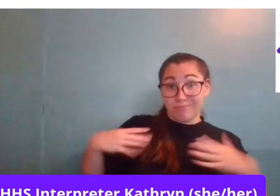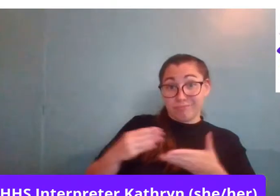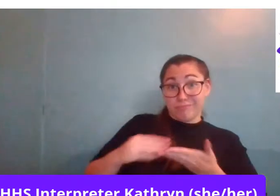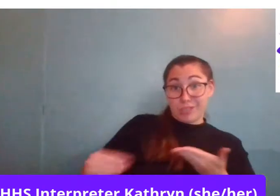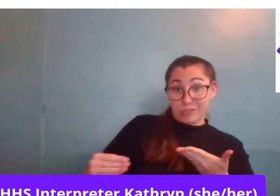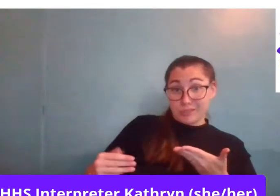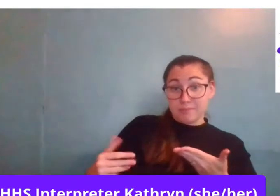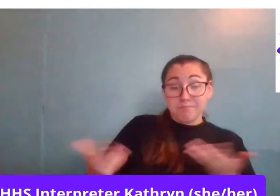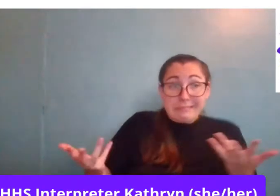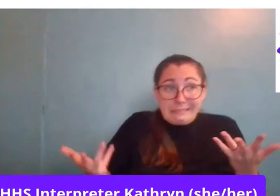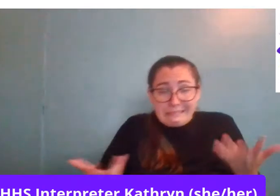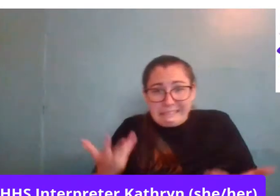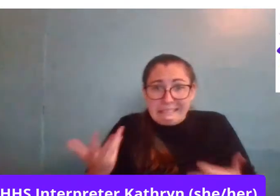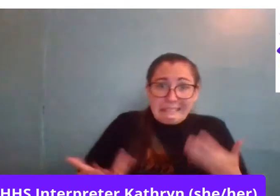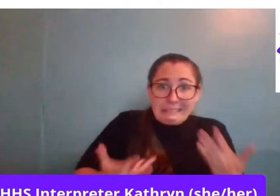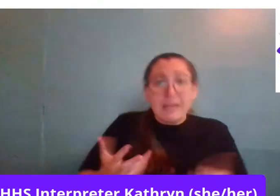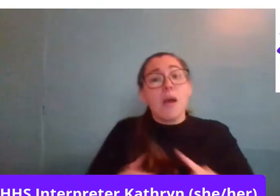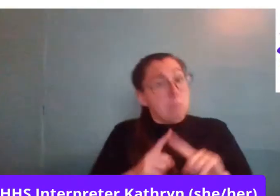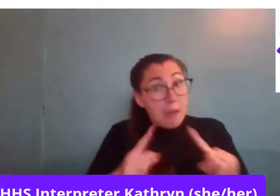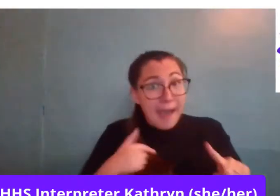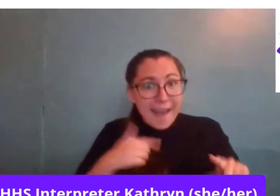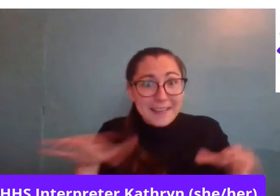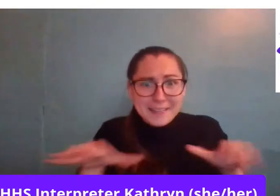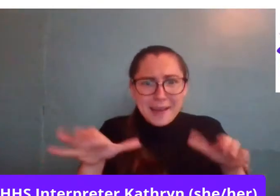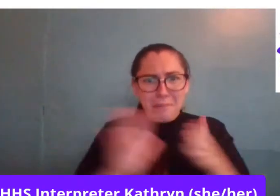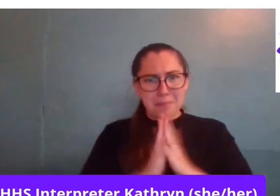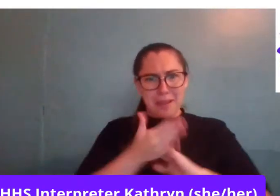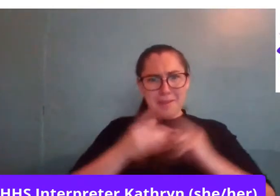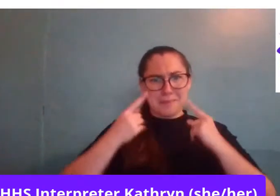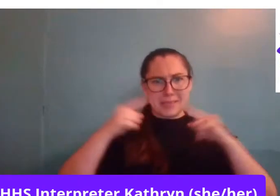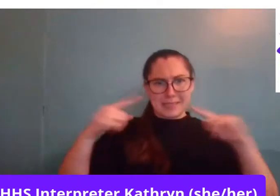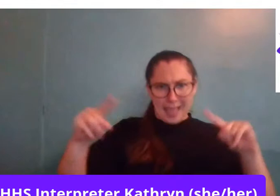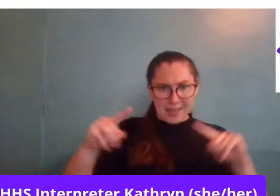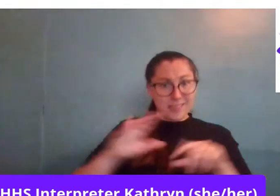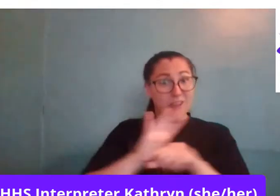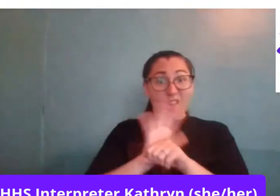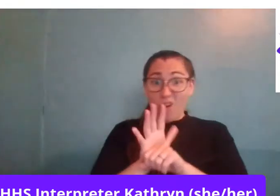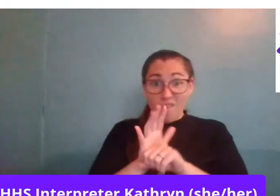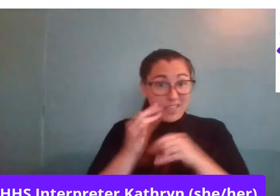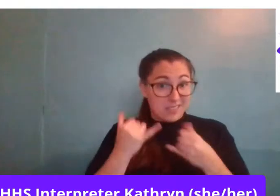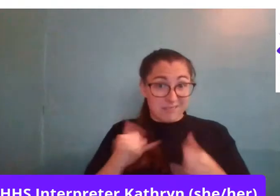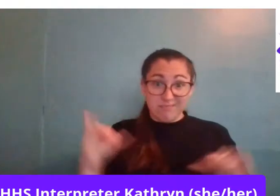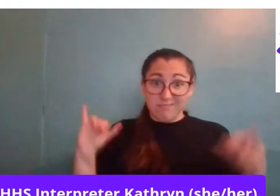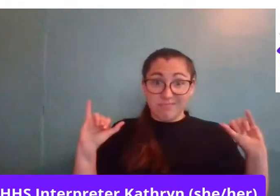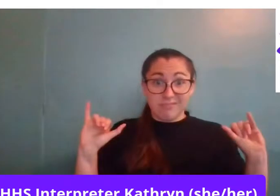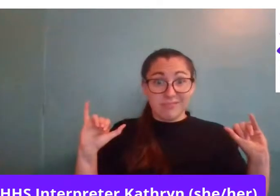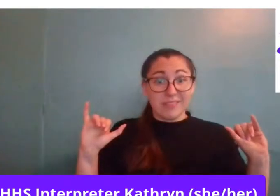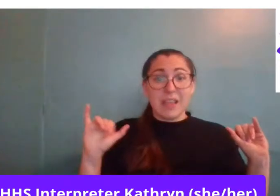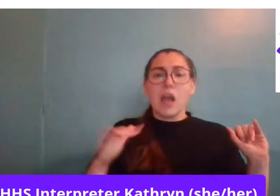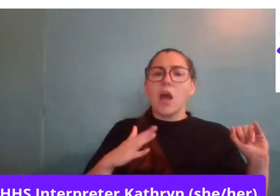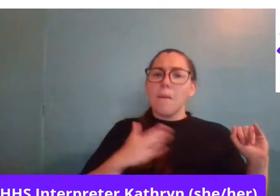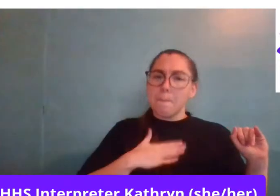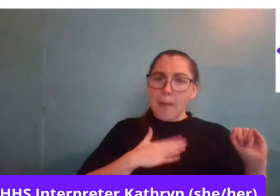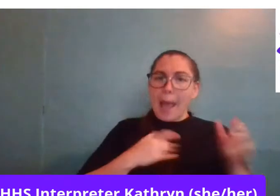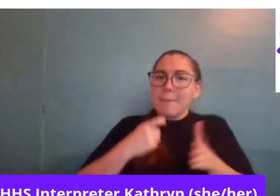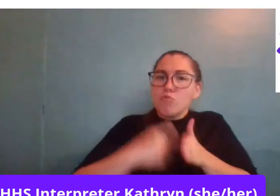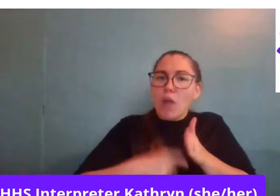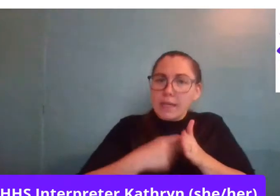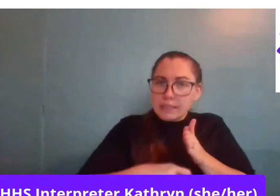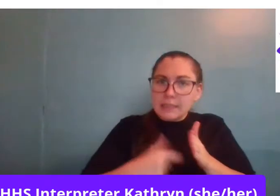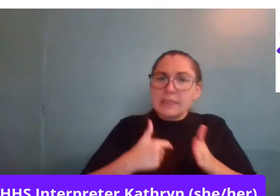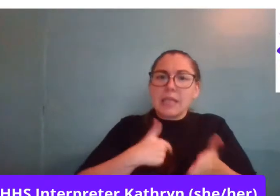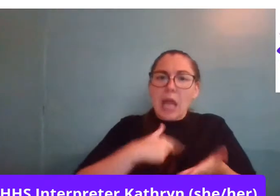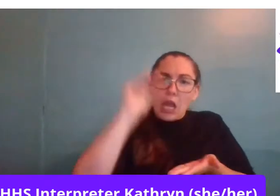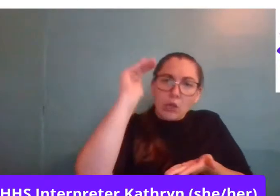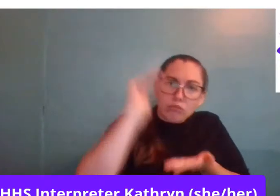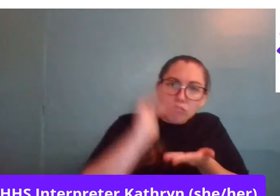it, and it became a success during COVID. I dropped prices down. Women